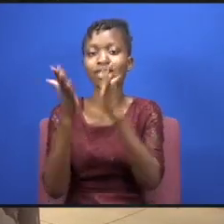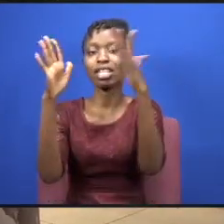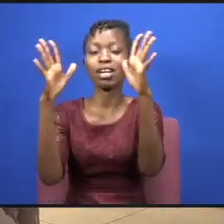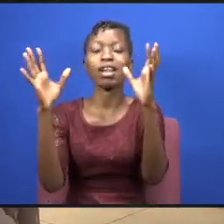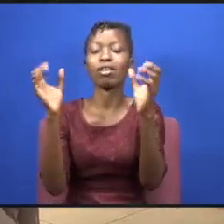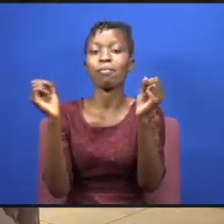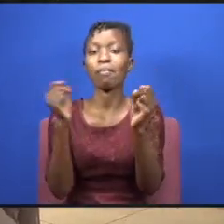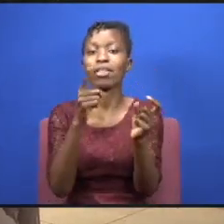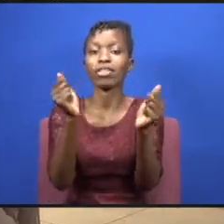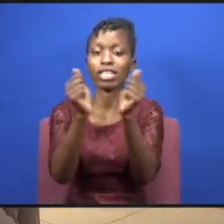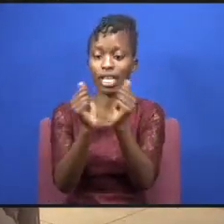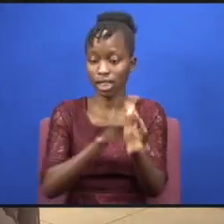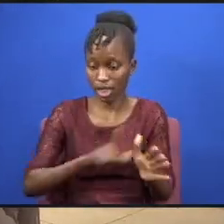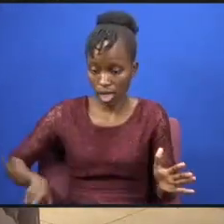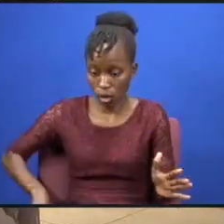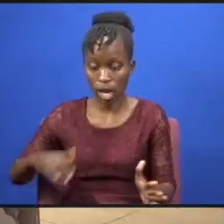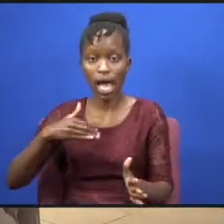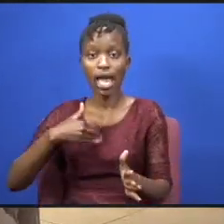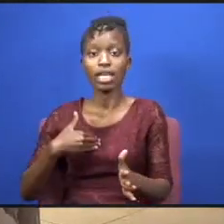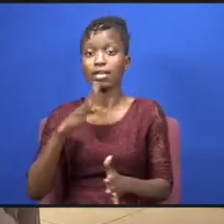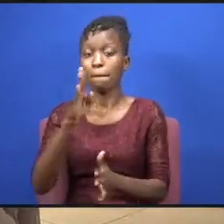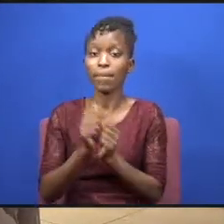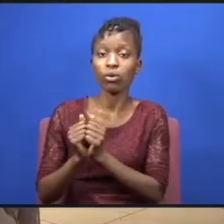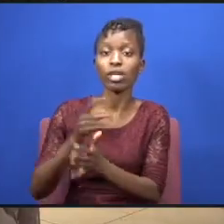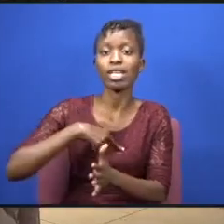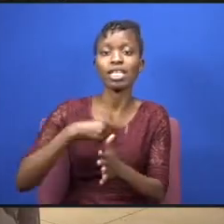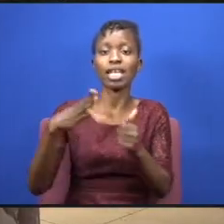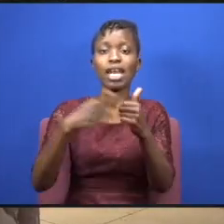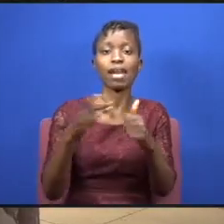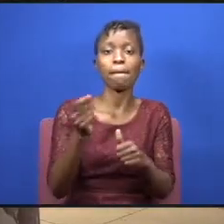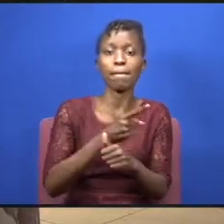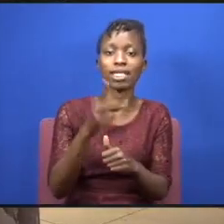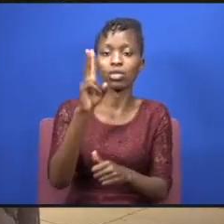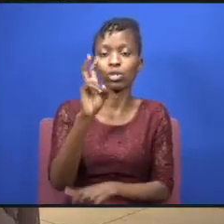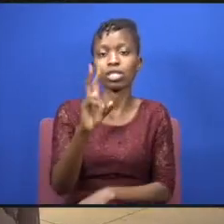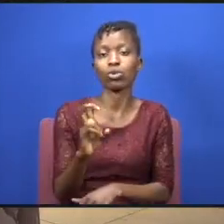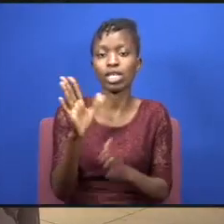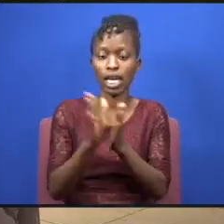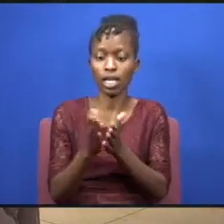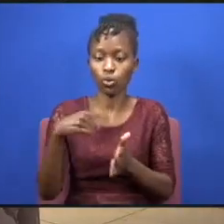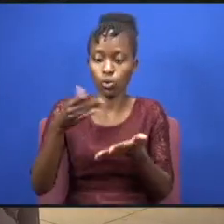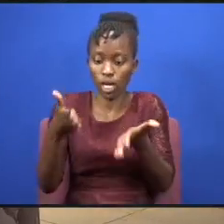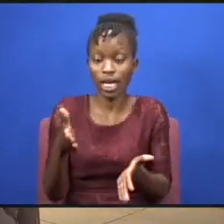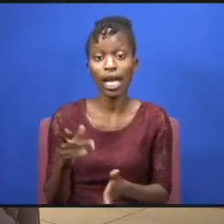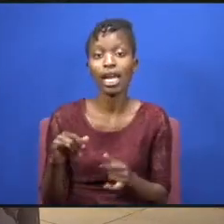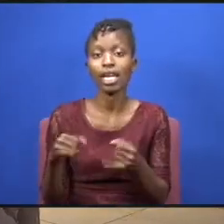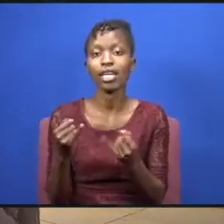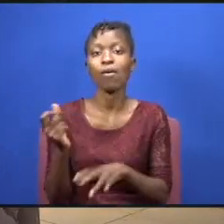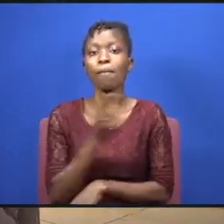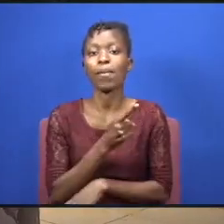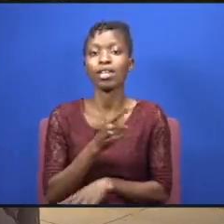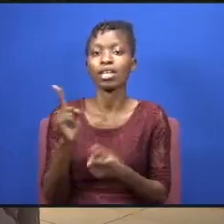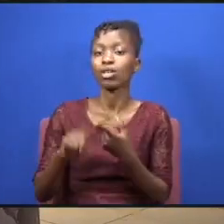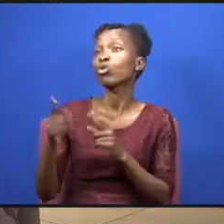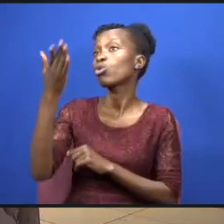Yes, the Lord has seen us through 9 months in 2020, and here we are in a new month. To Him